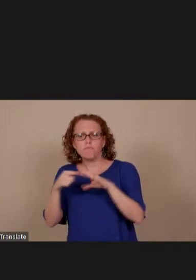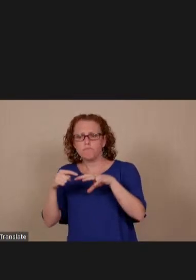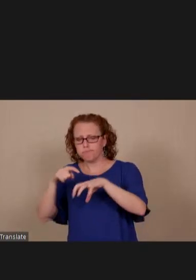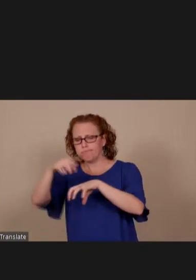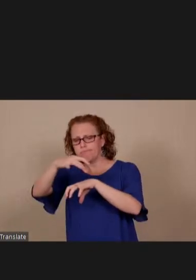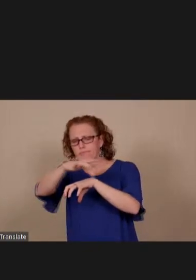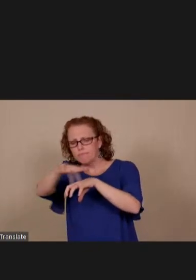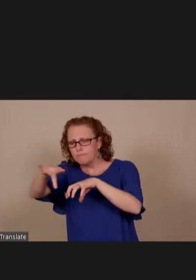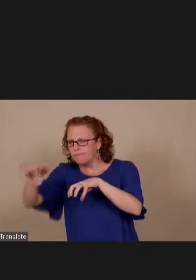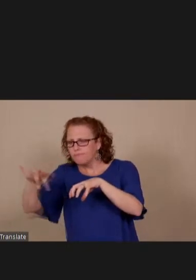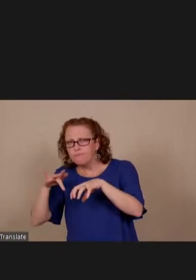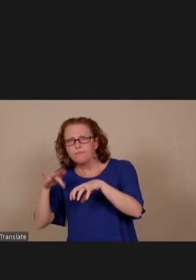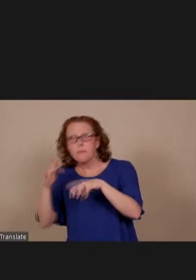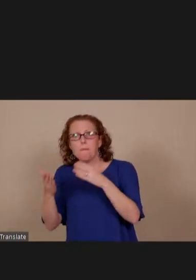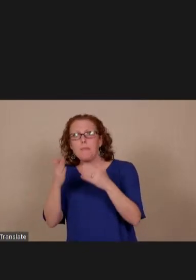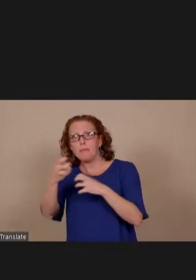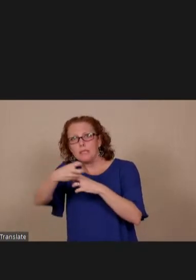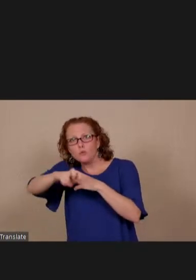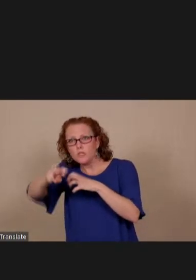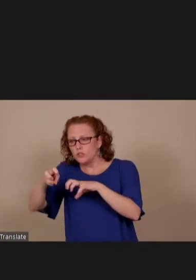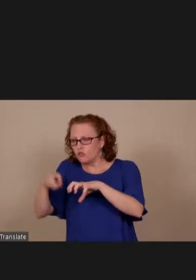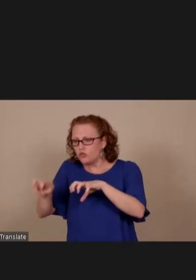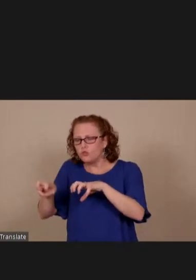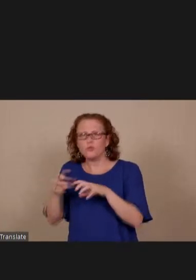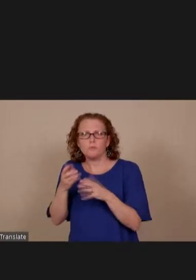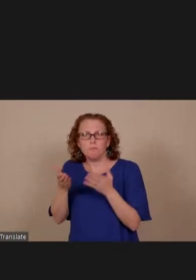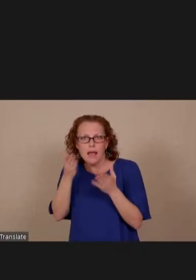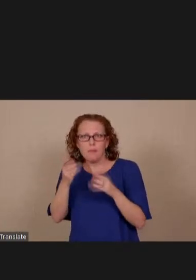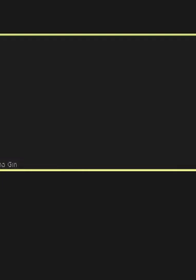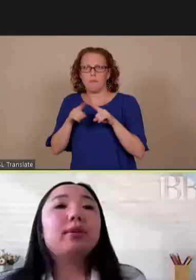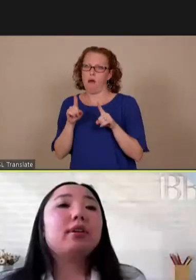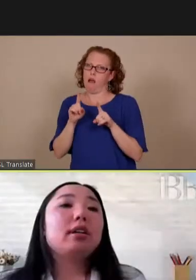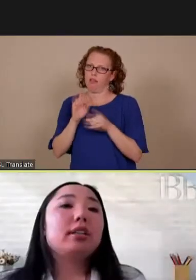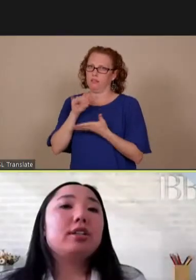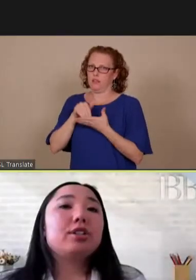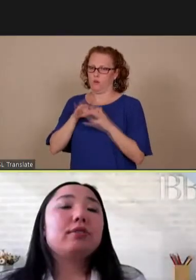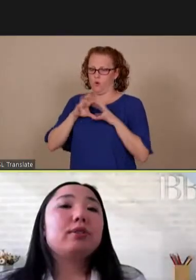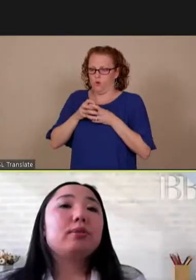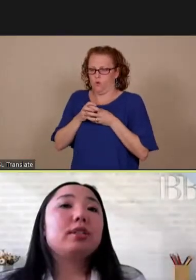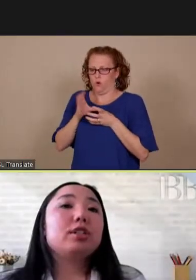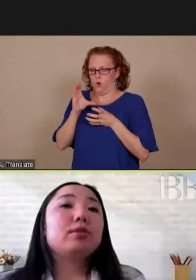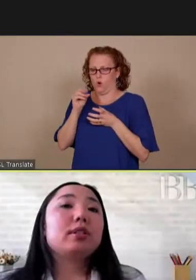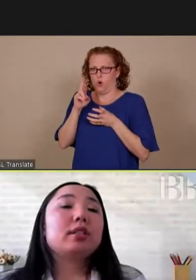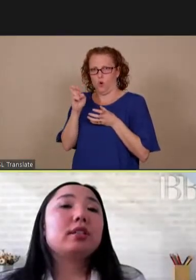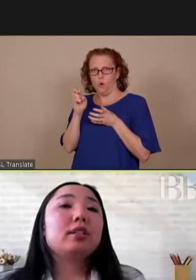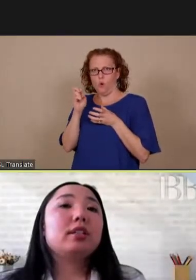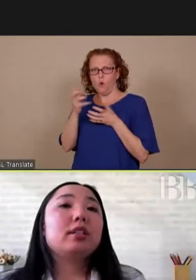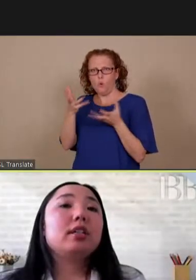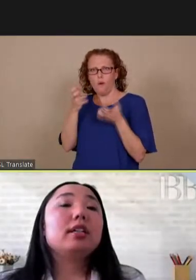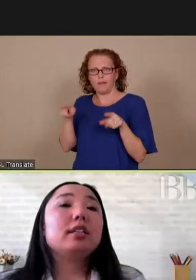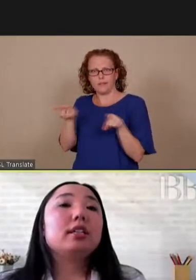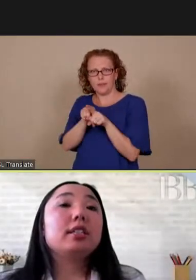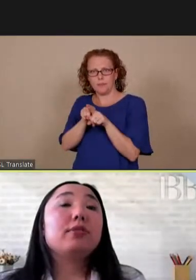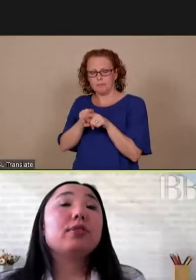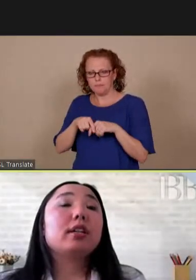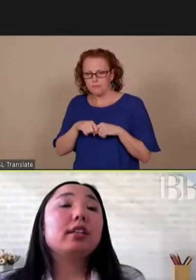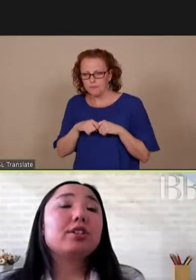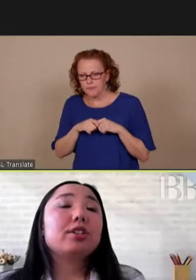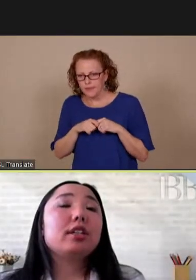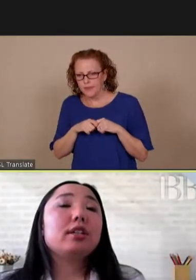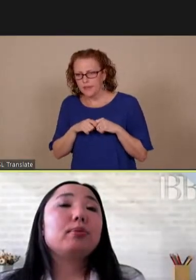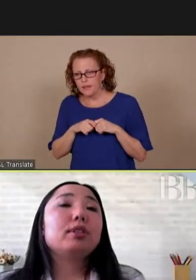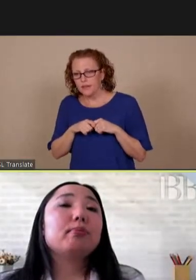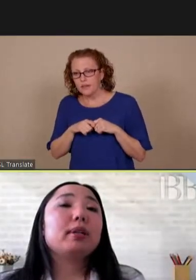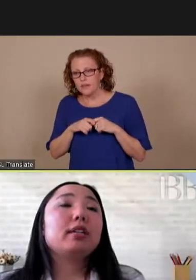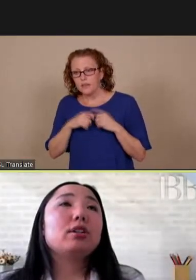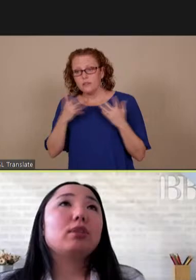periphery of those districts. And whether or not they shift to a district, a different election